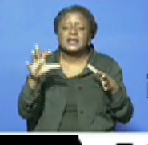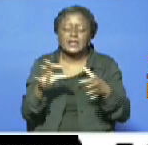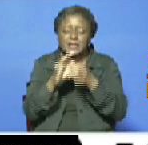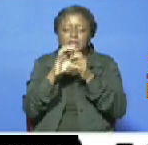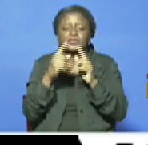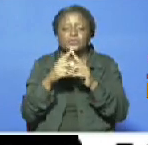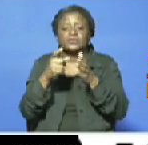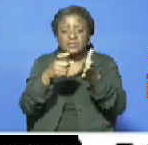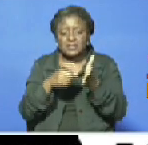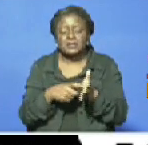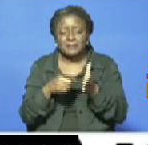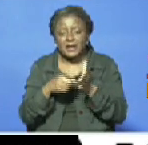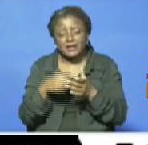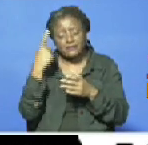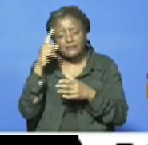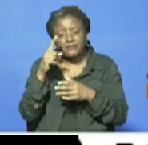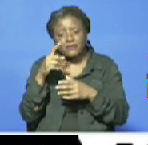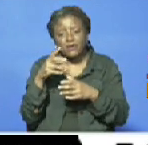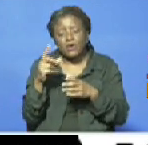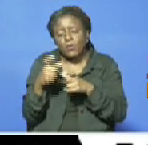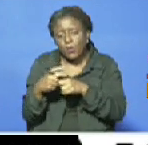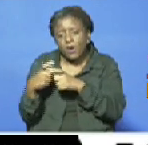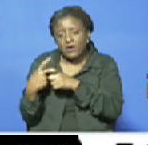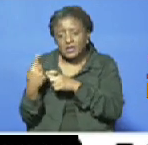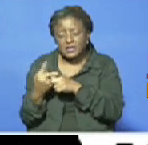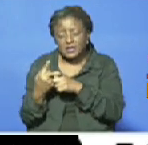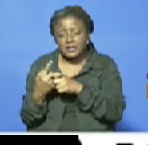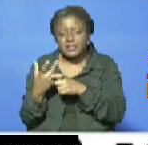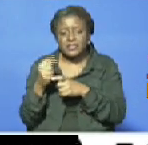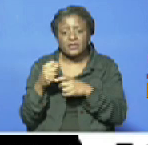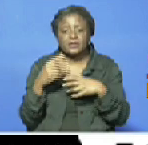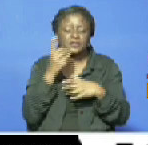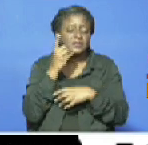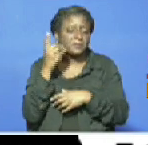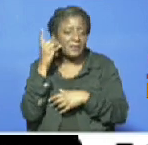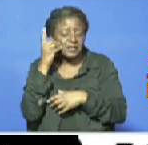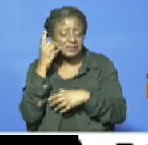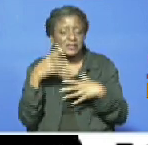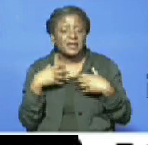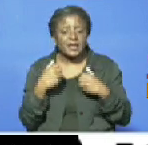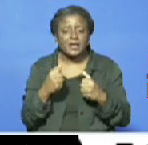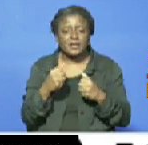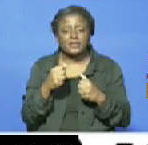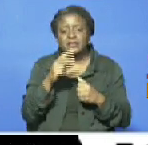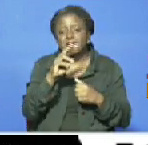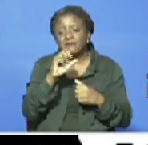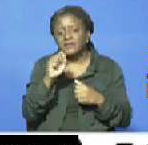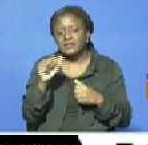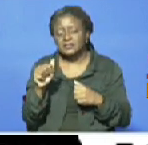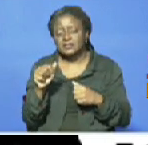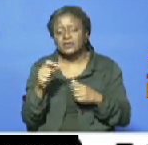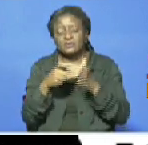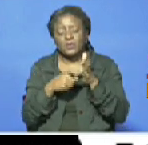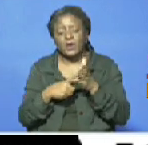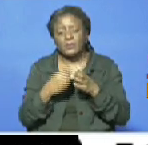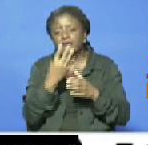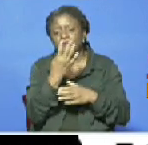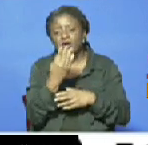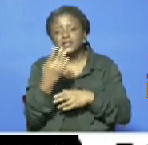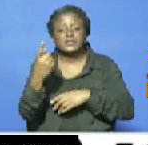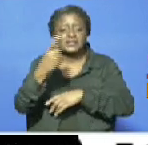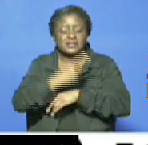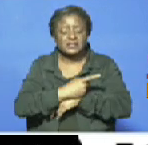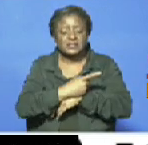The domestic health visa will replace the 14-day quarantine requirement for those traveling from New